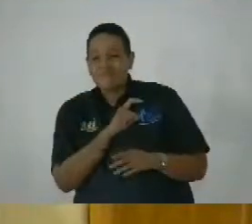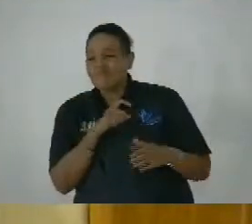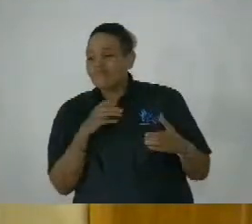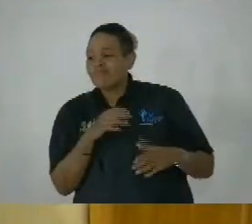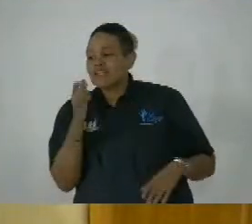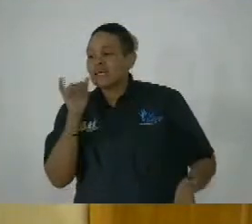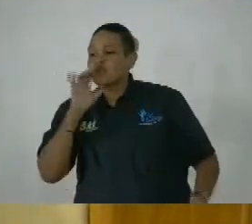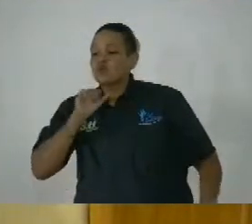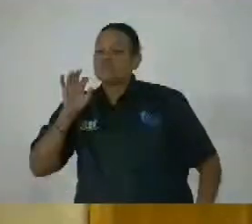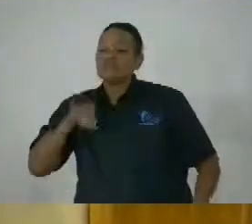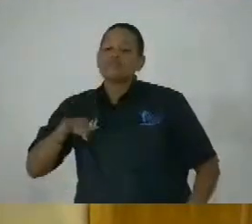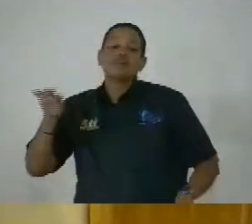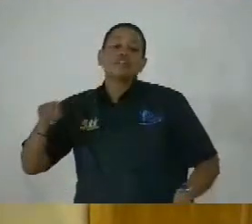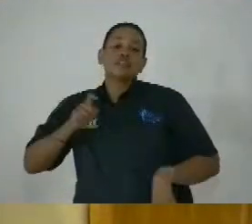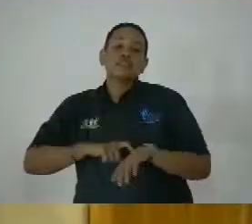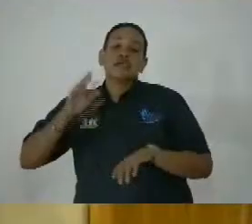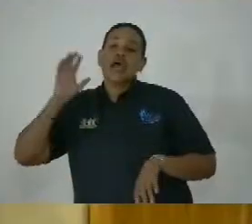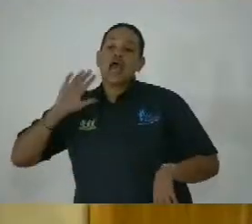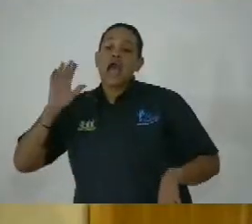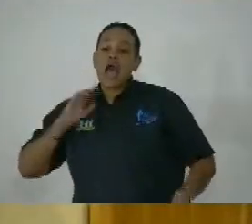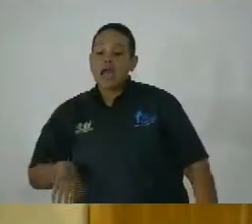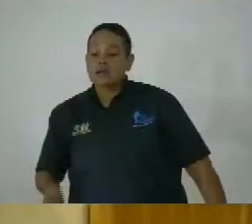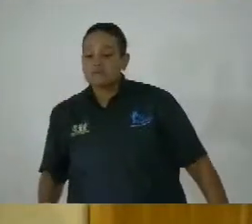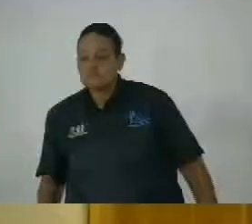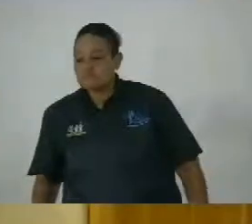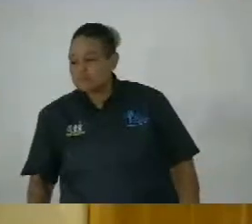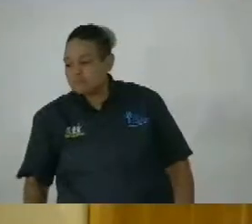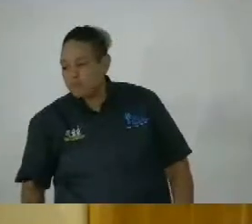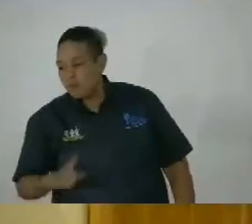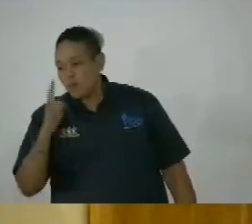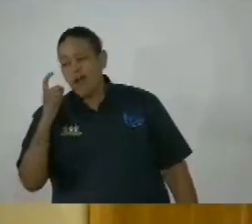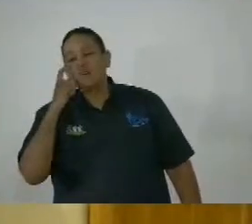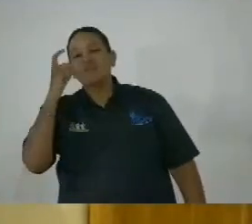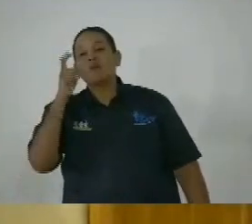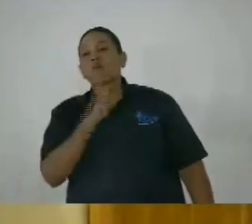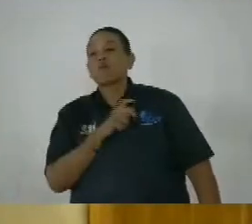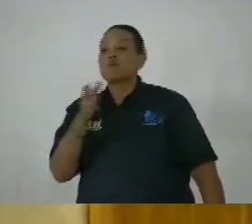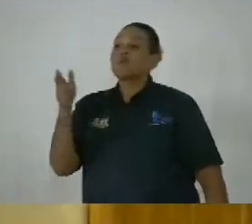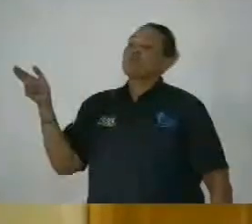style, star boy shoot-up business. Okay, Carol.